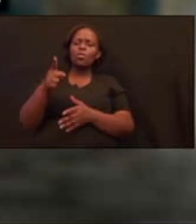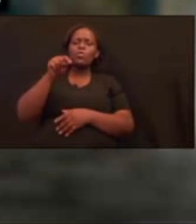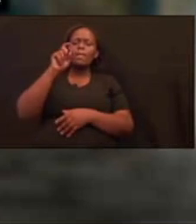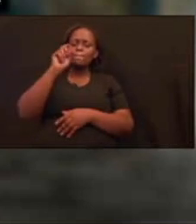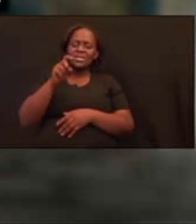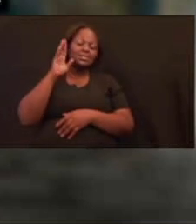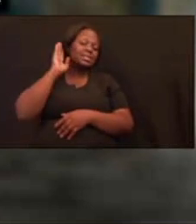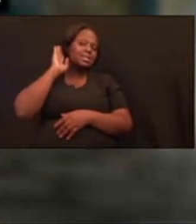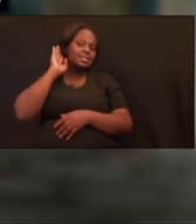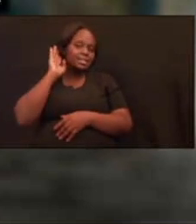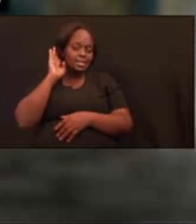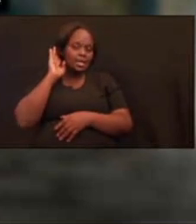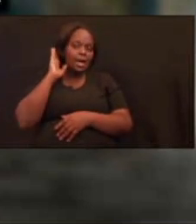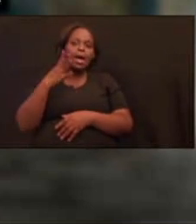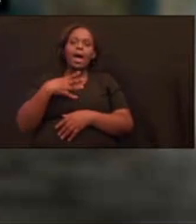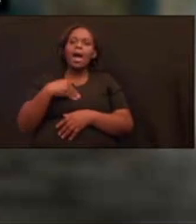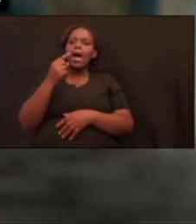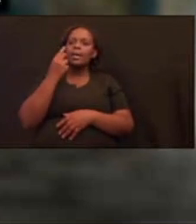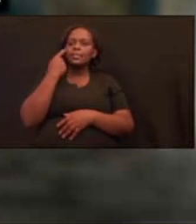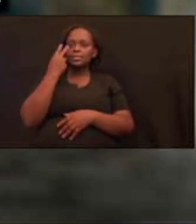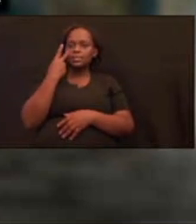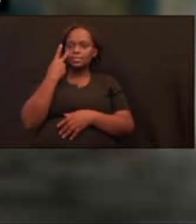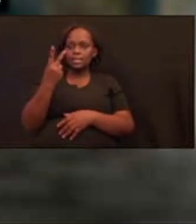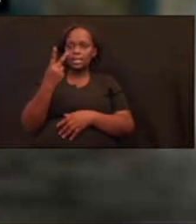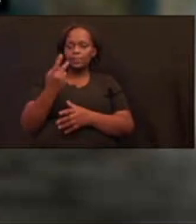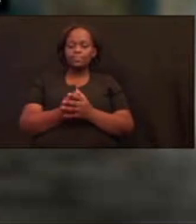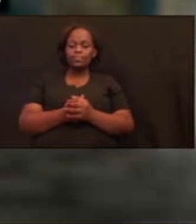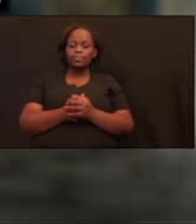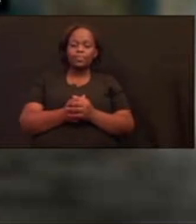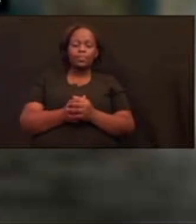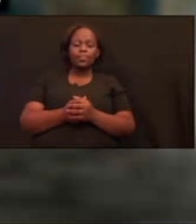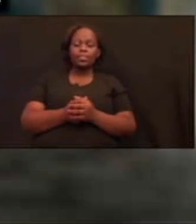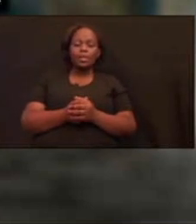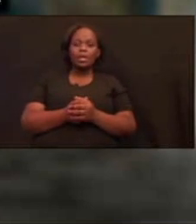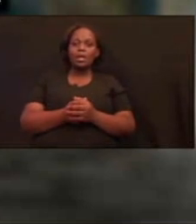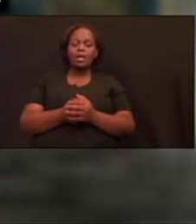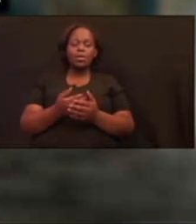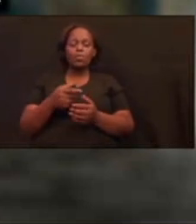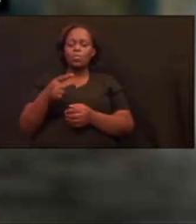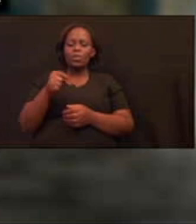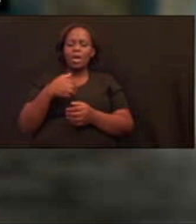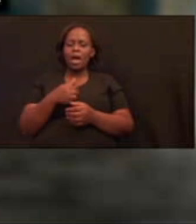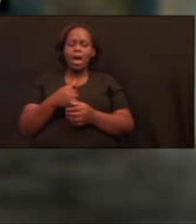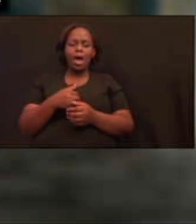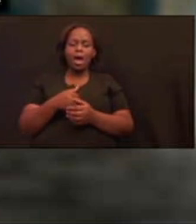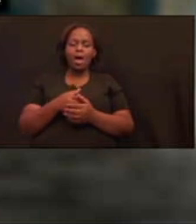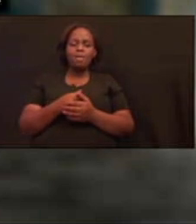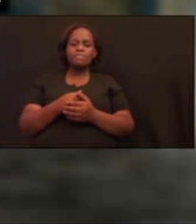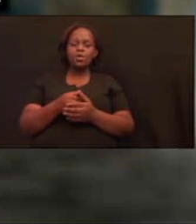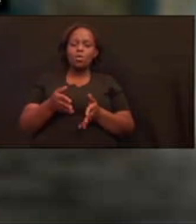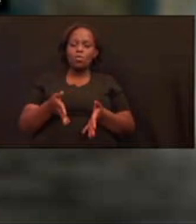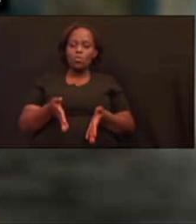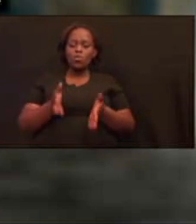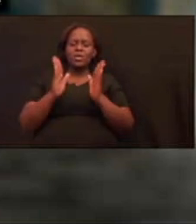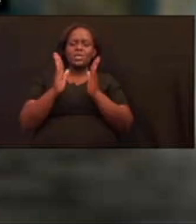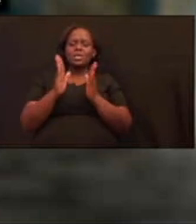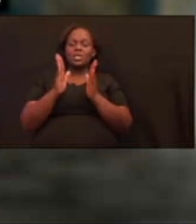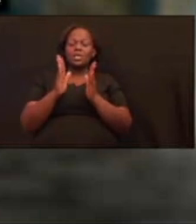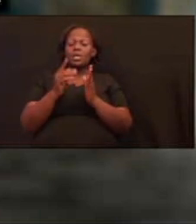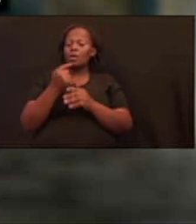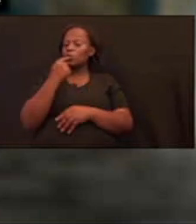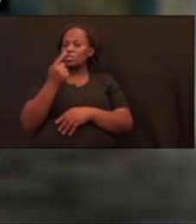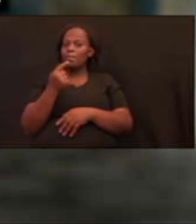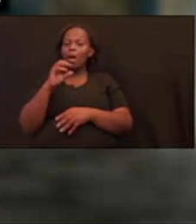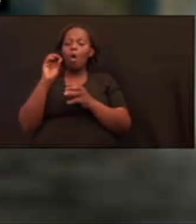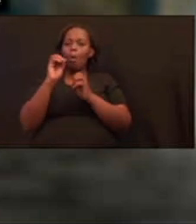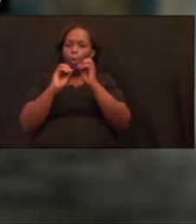must hear and you must see. There is a dimension of the kingdom that can be tasted. He said, "Oh, taste and see." Not just